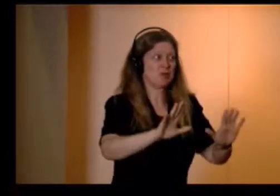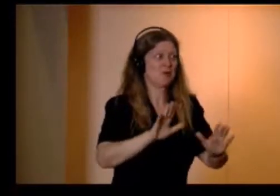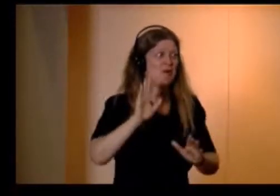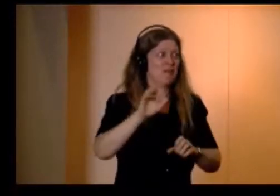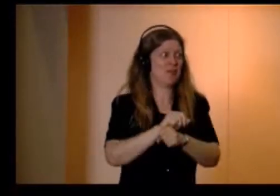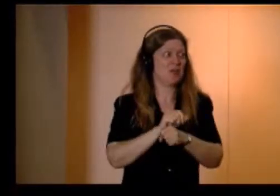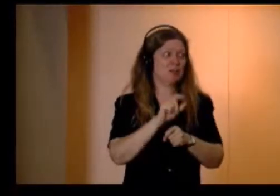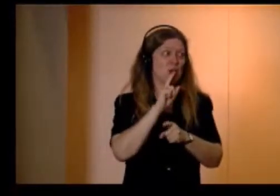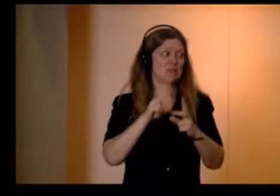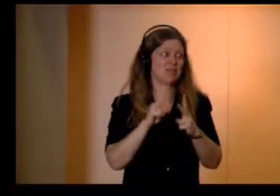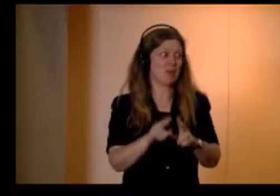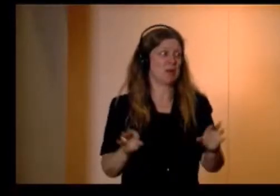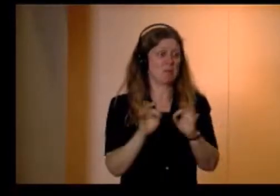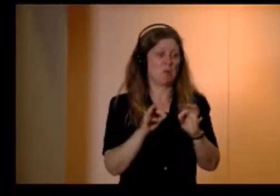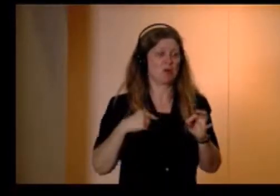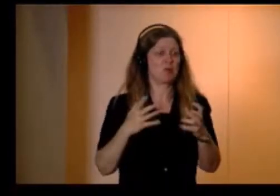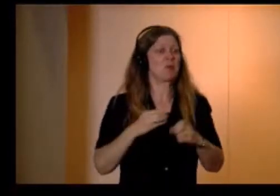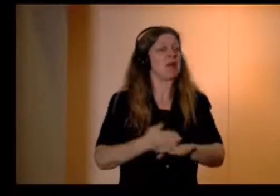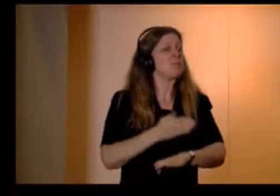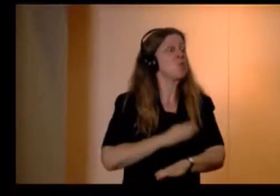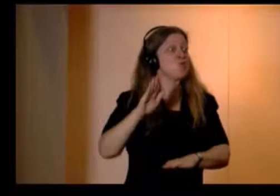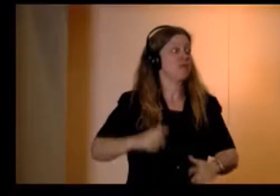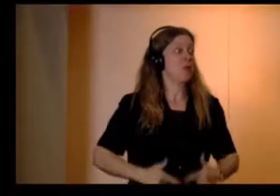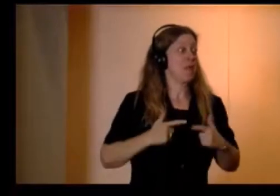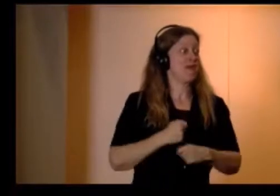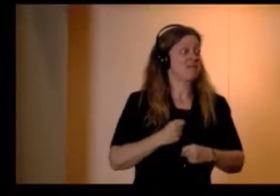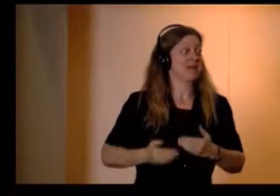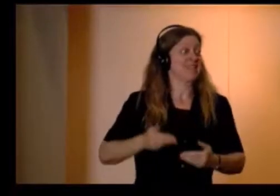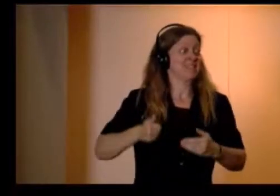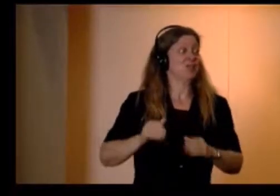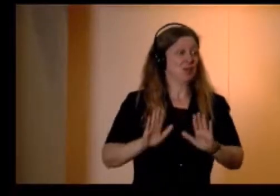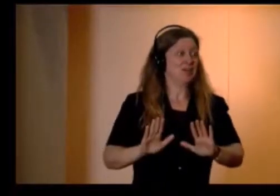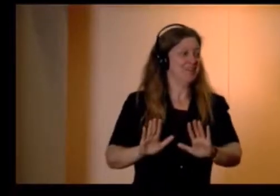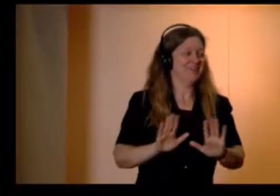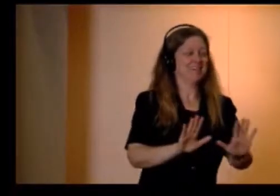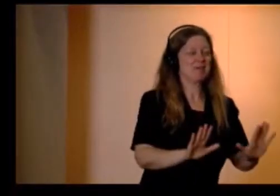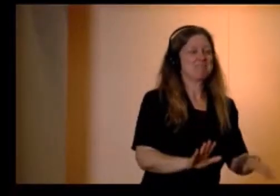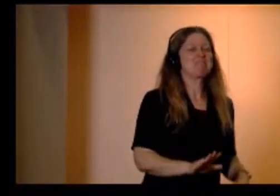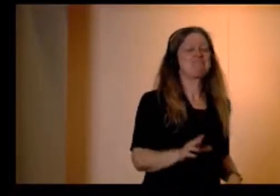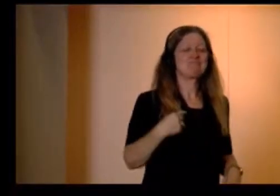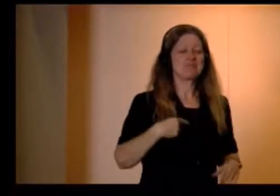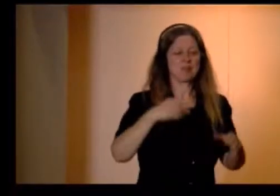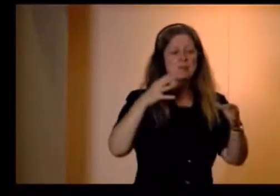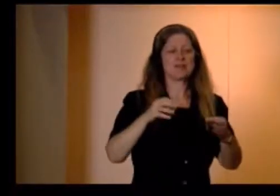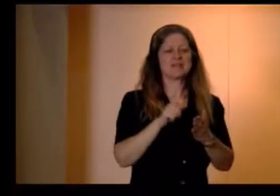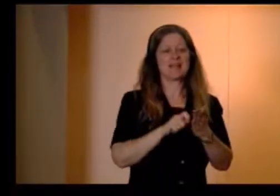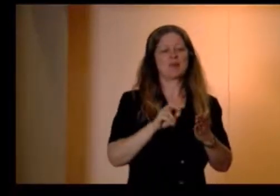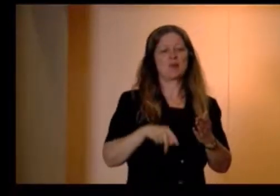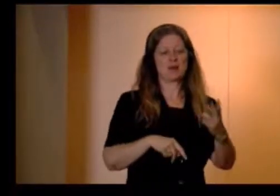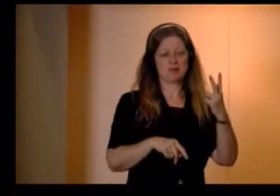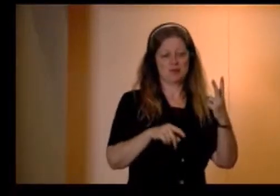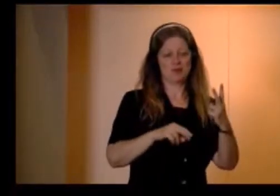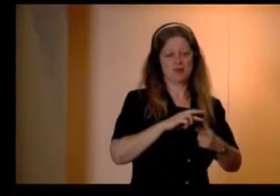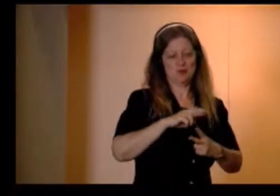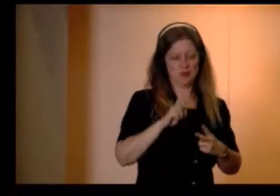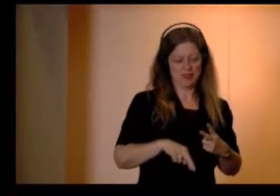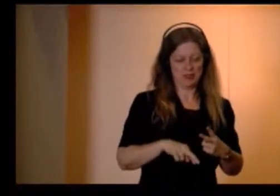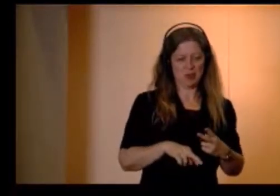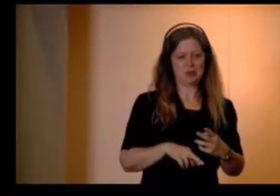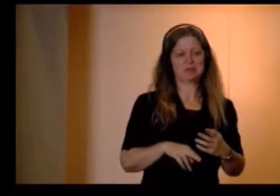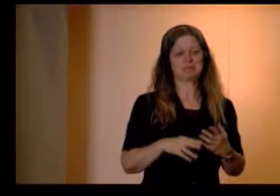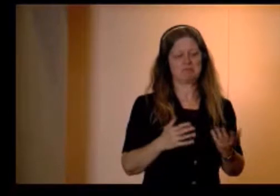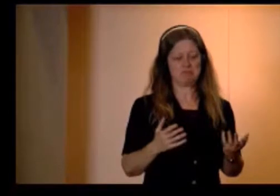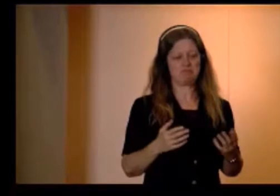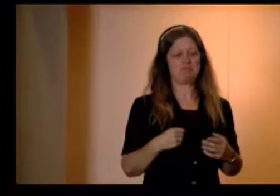here. We want to make their lives better. And so we decided to write up these two results, and happy to